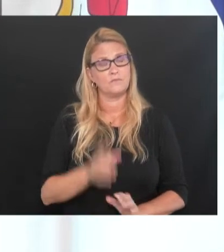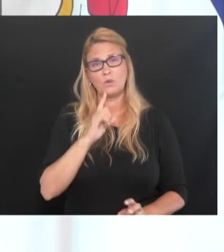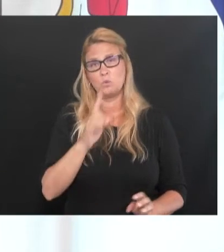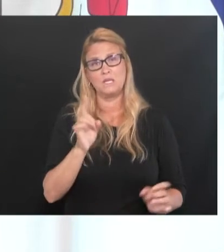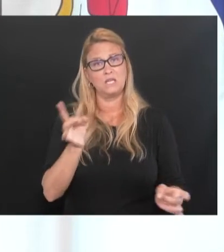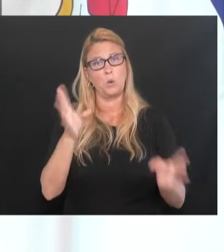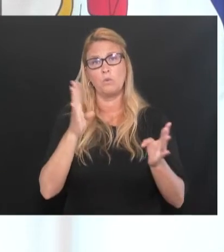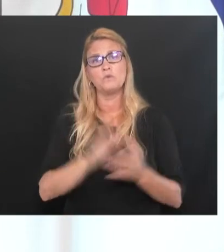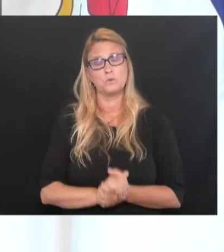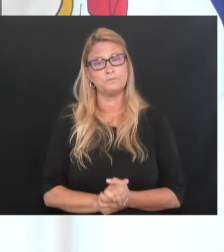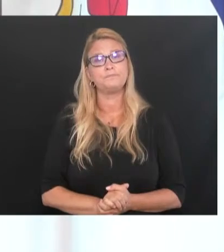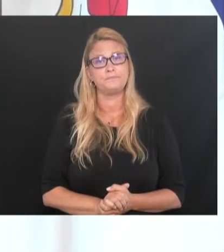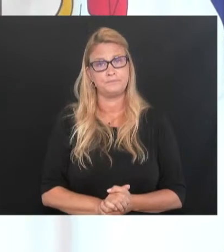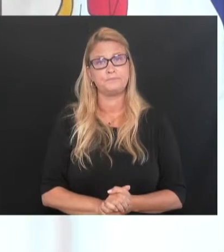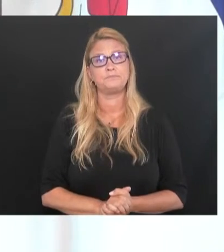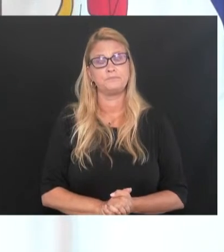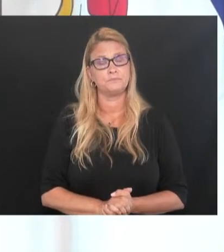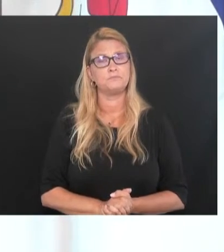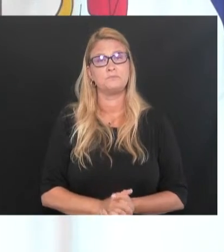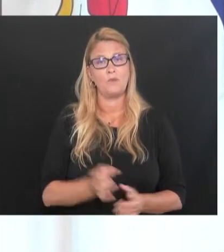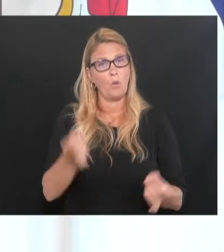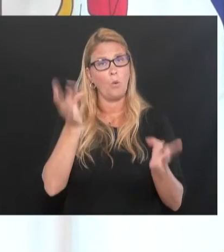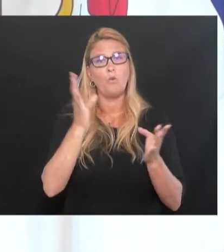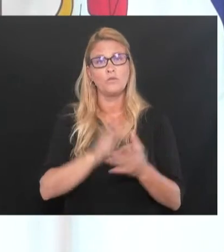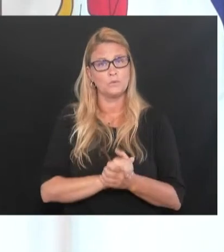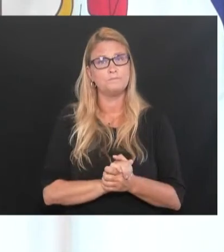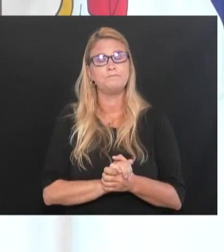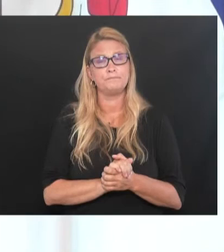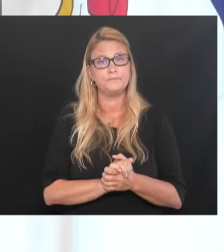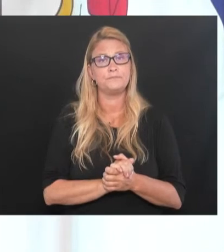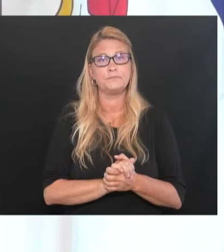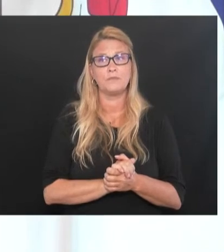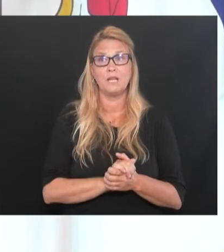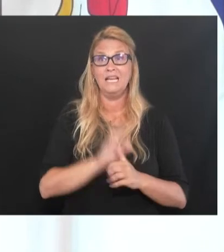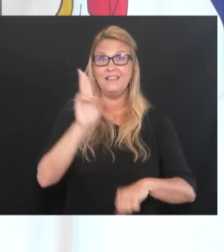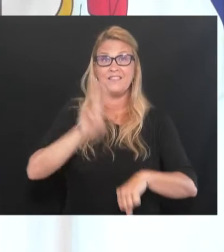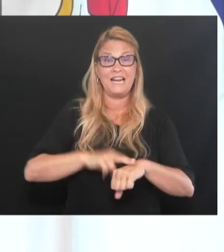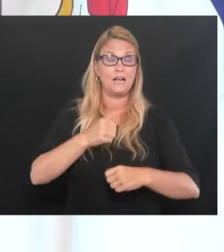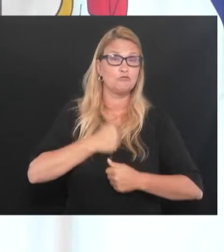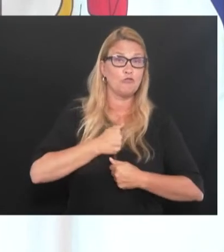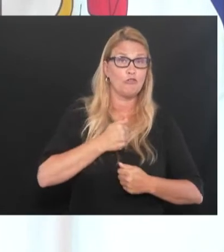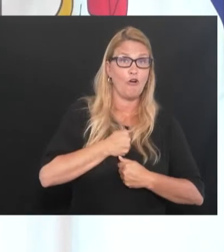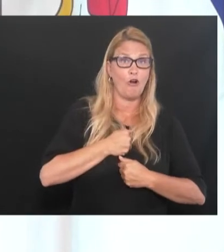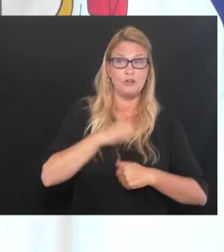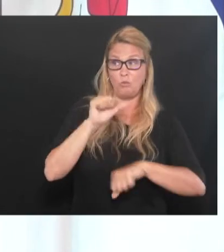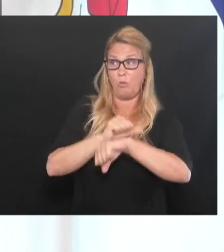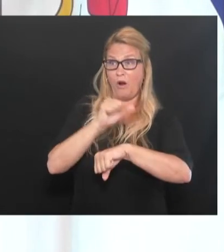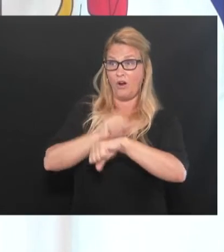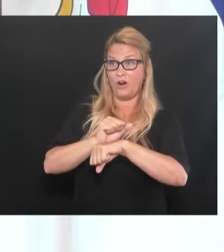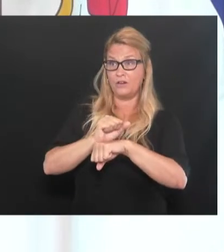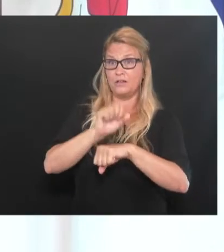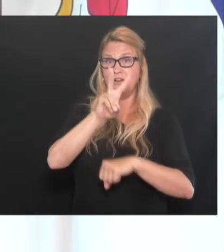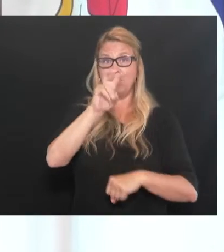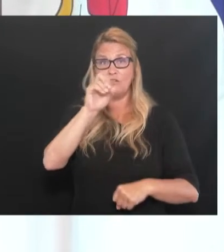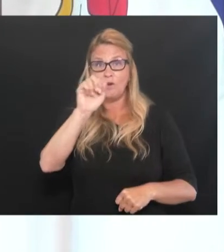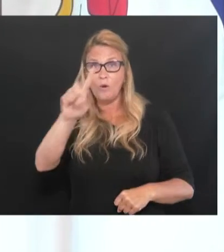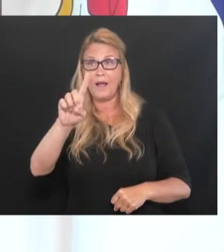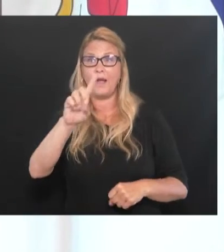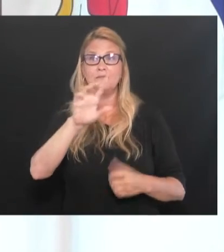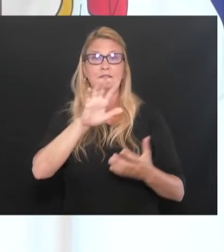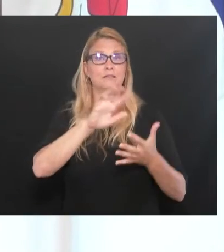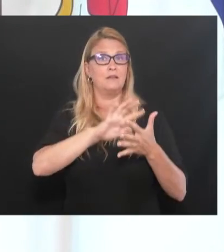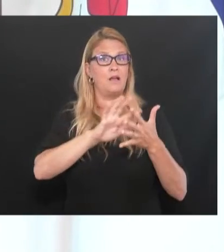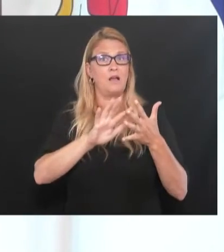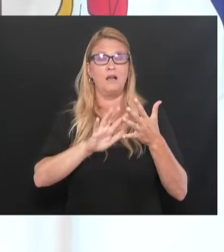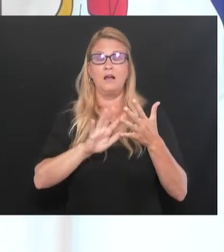terrible. It was just plain terrible. The work of the National Guard, BOAD, everybody, it was